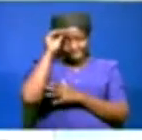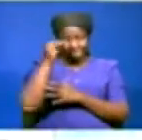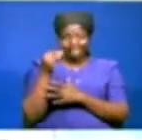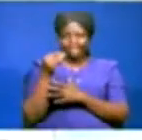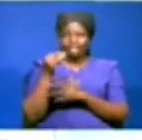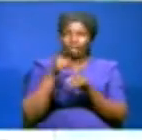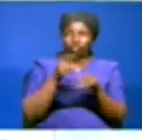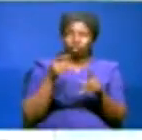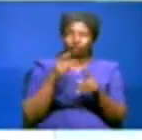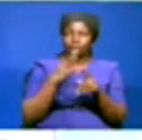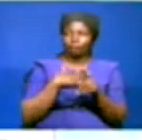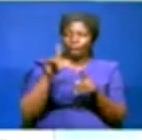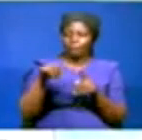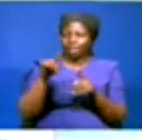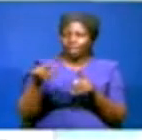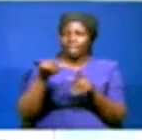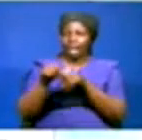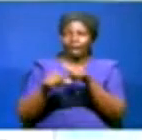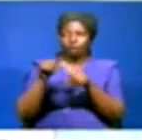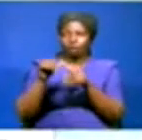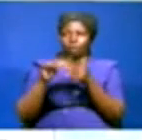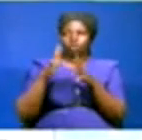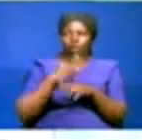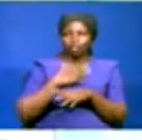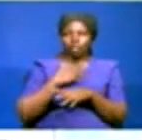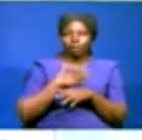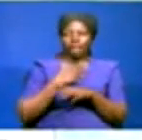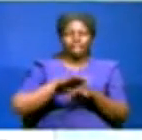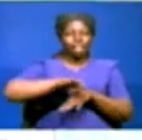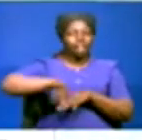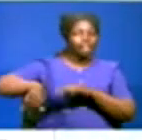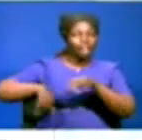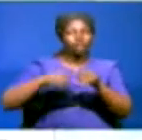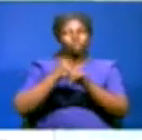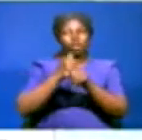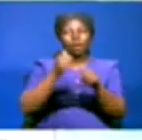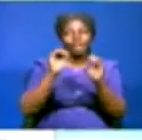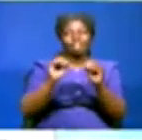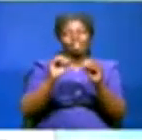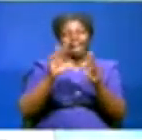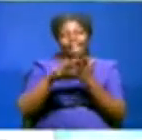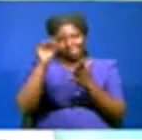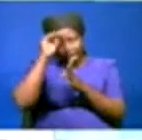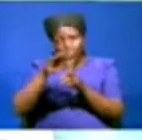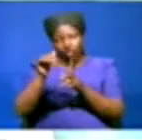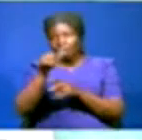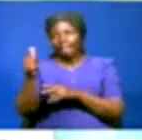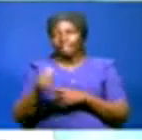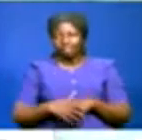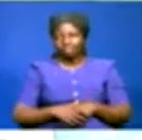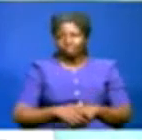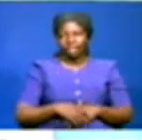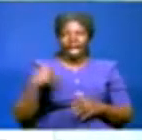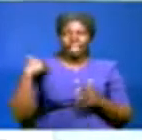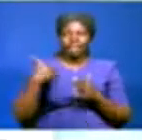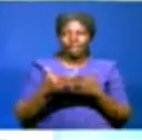I learned from my mistakes. About most of my strokes were not doing well, so I learned from other schools and other swimmers. So far I've participated